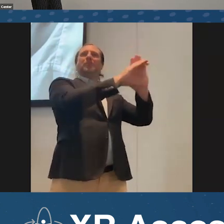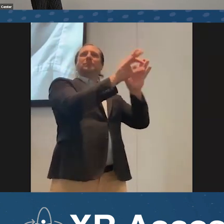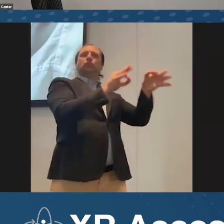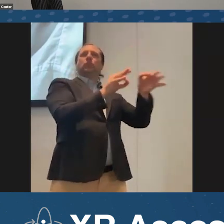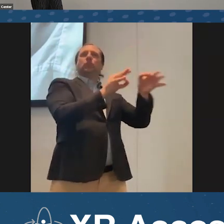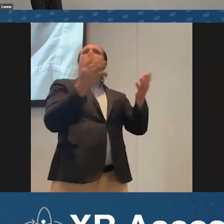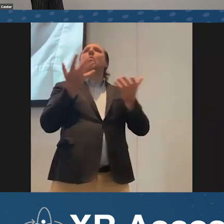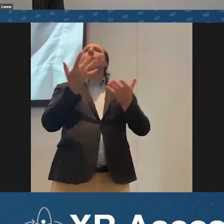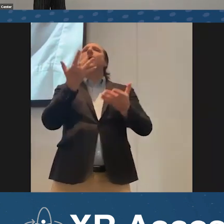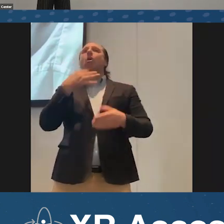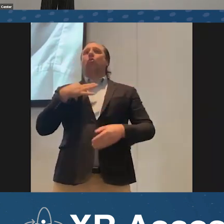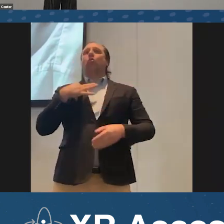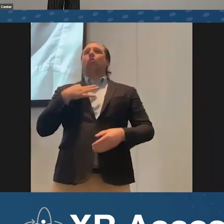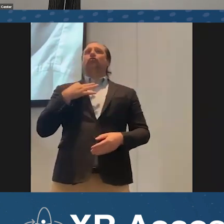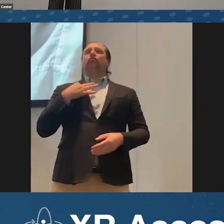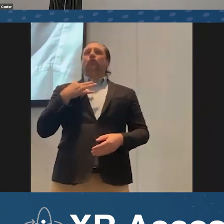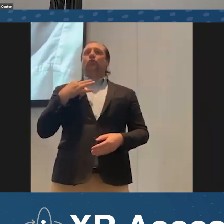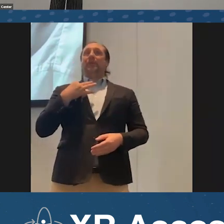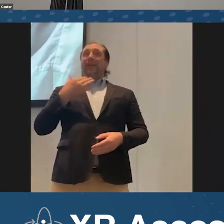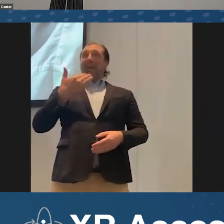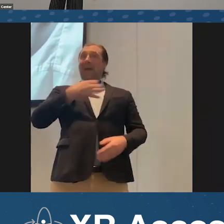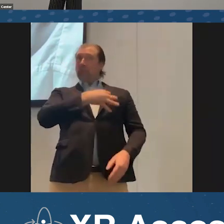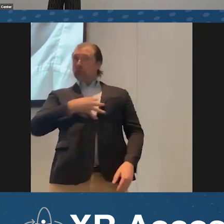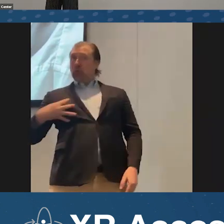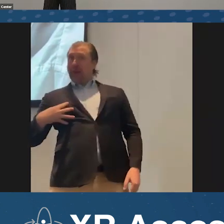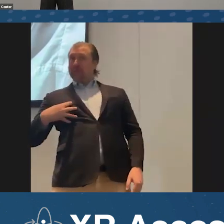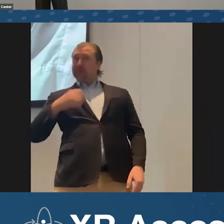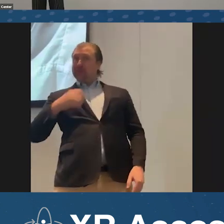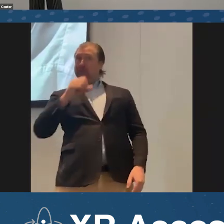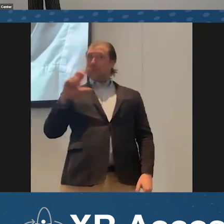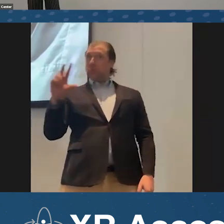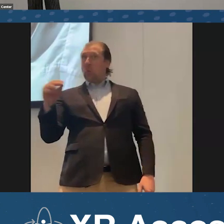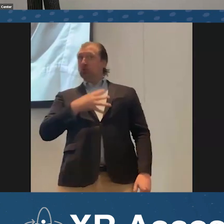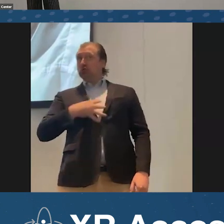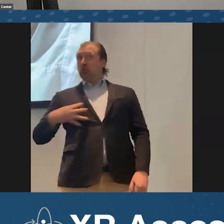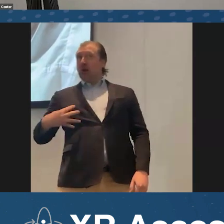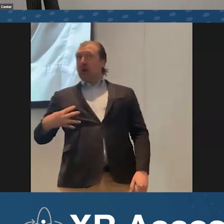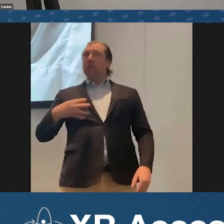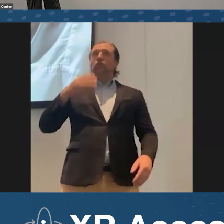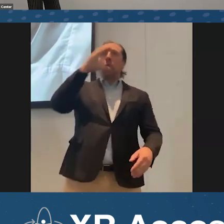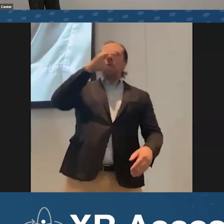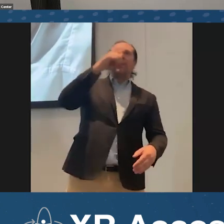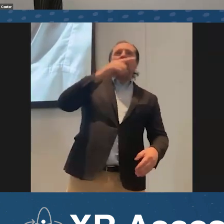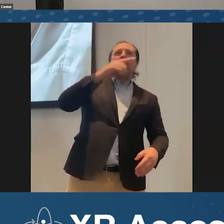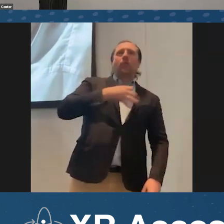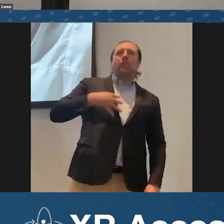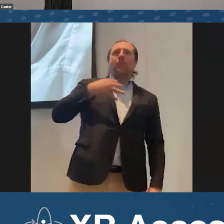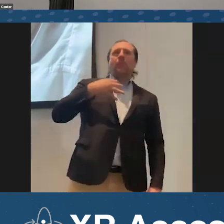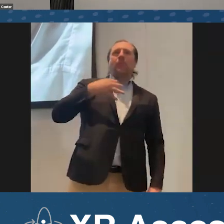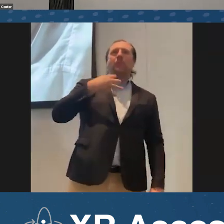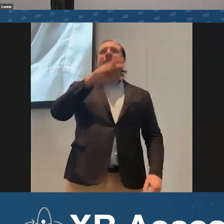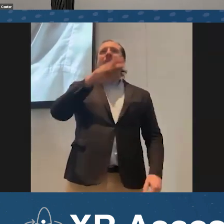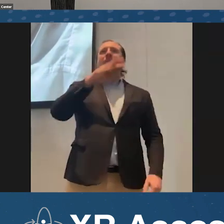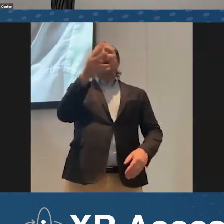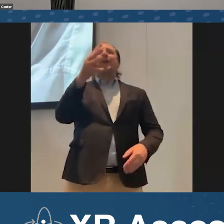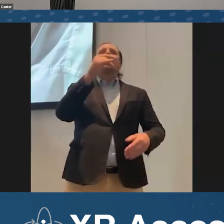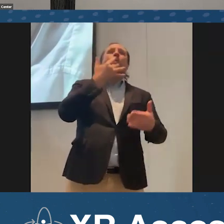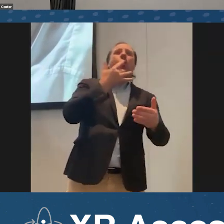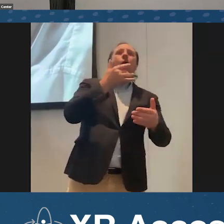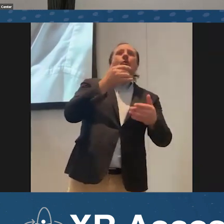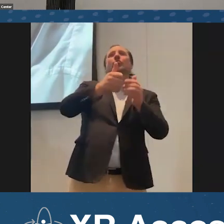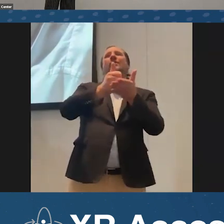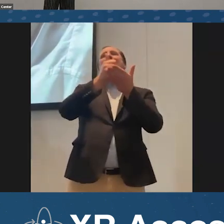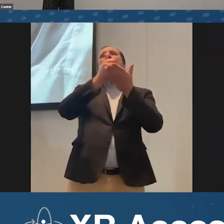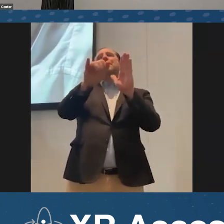is the color of the shirt and does it have any stripes? Looking for features like colors or patterns that could help him identify the particular shirt that he